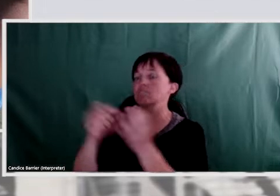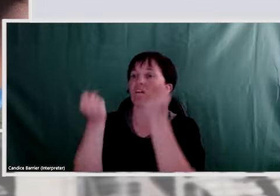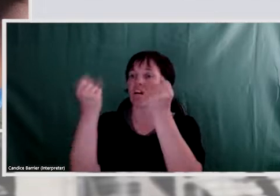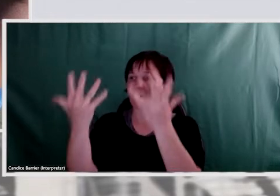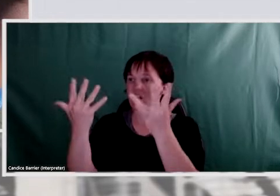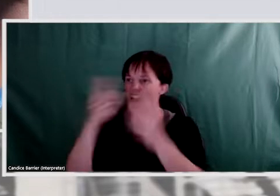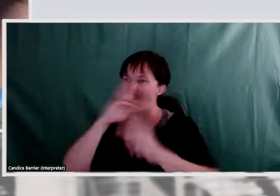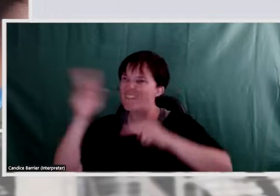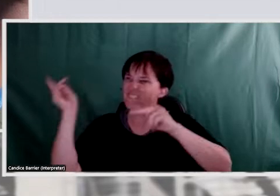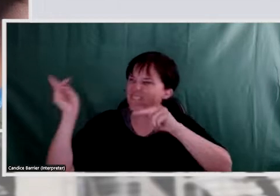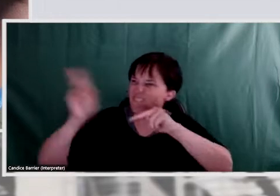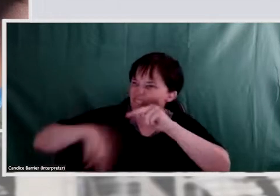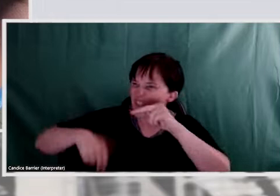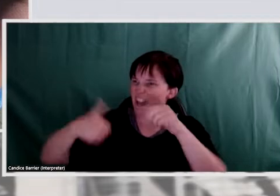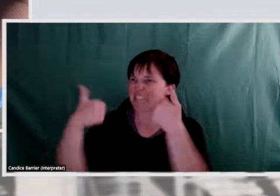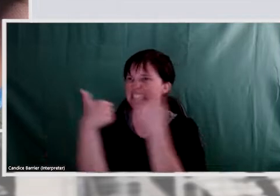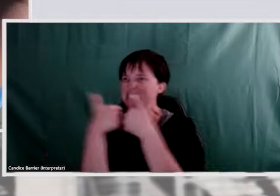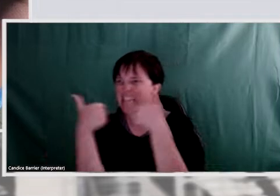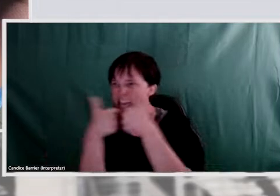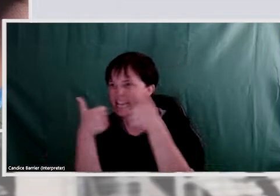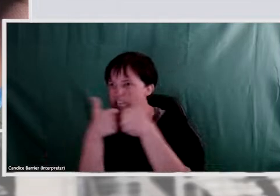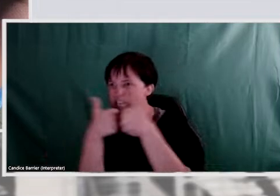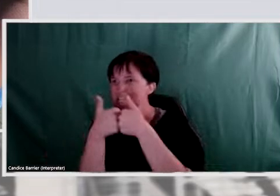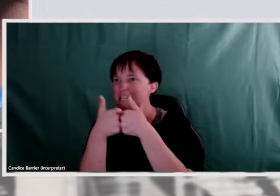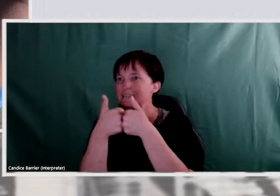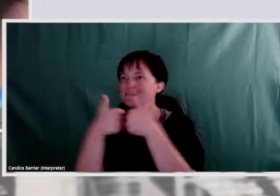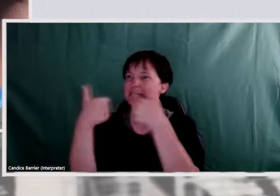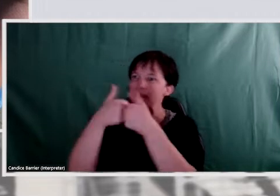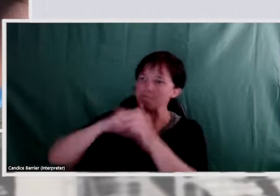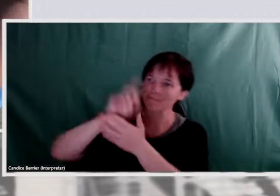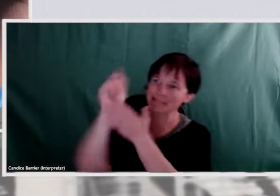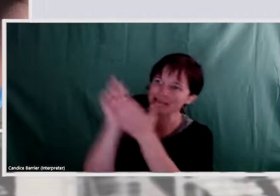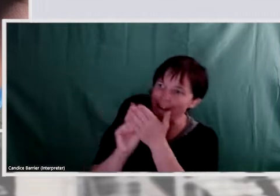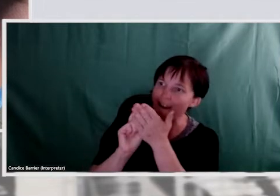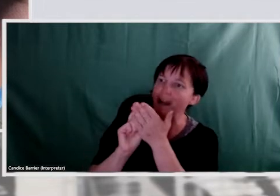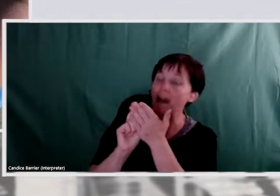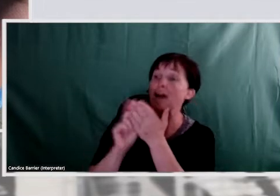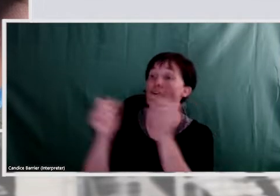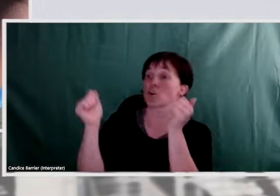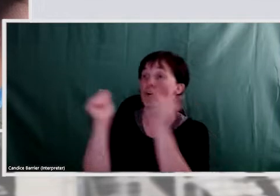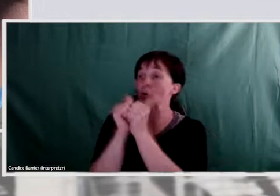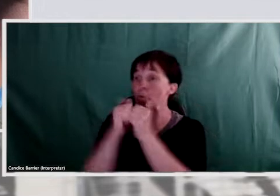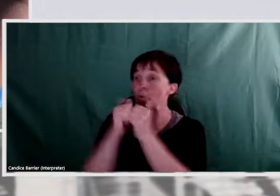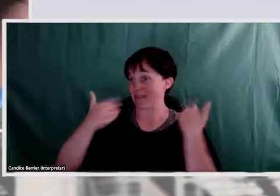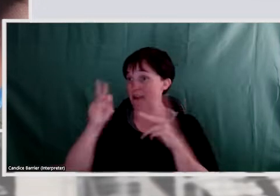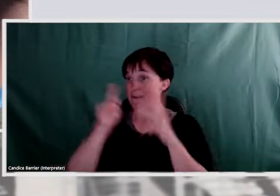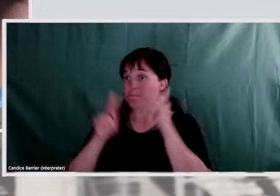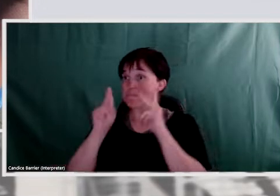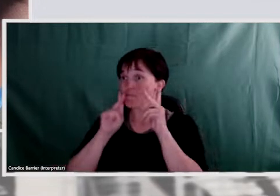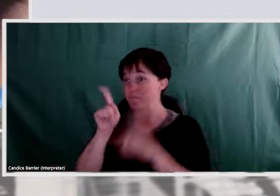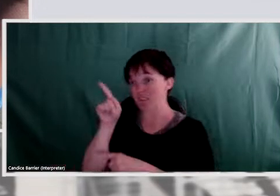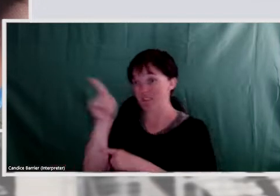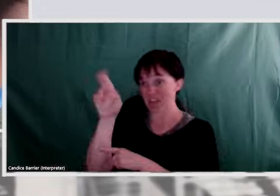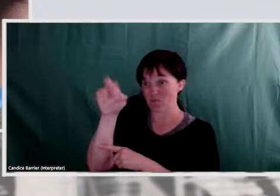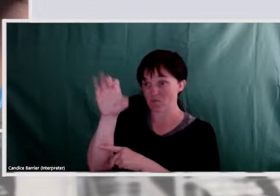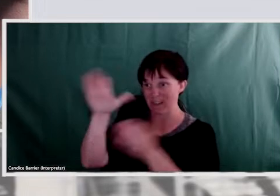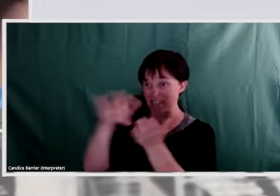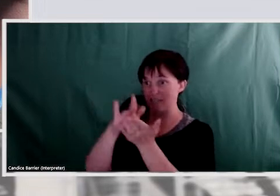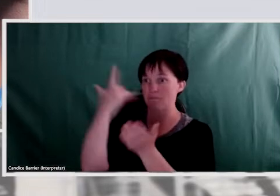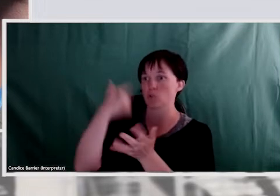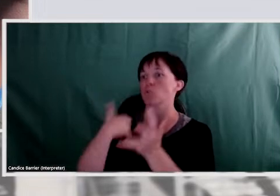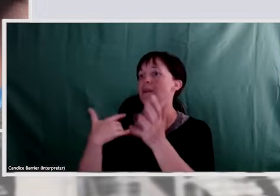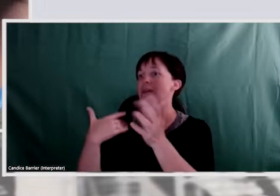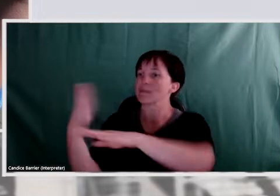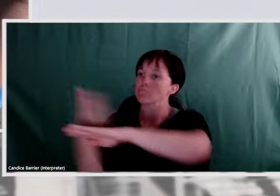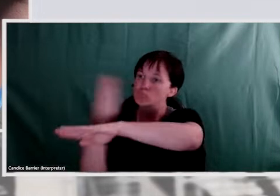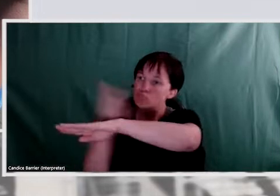fun gaming, game design with young people at Ammon Rec Center because we had the upgrades necessary to